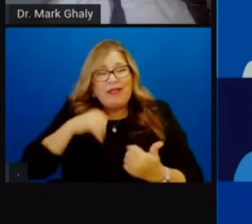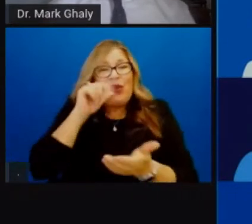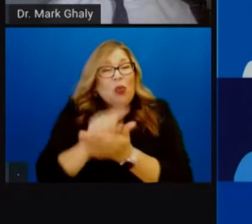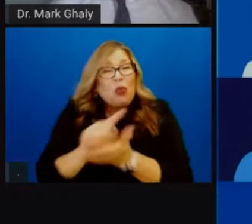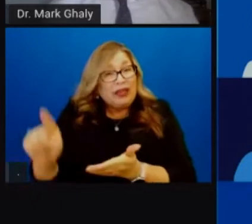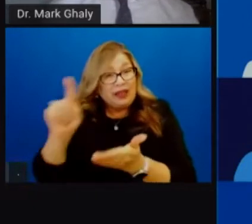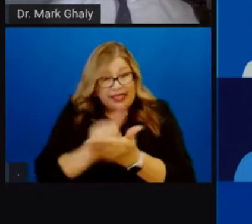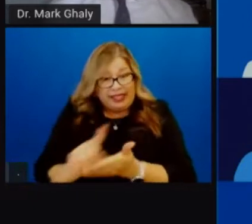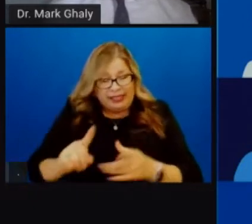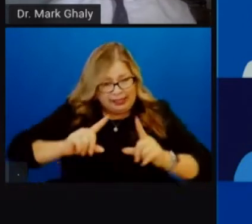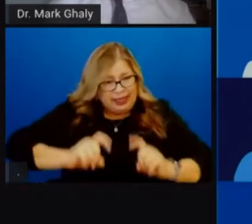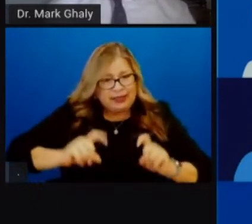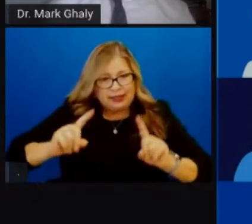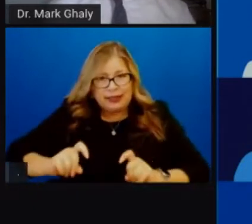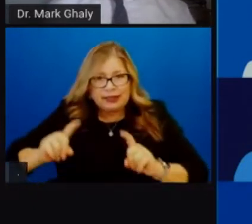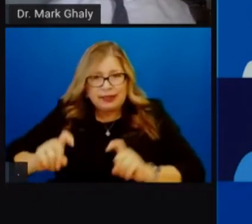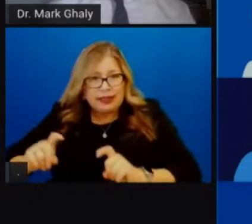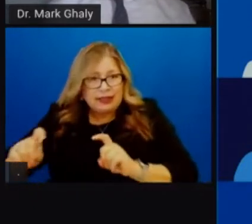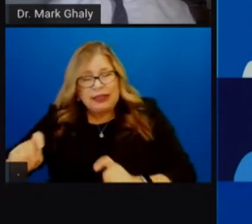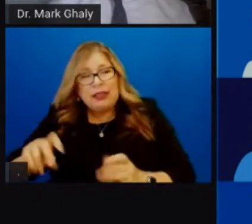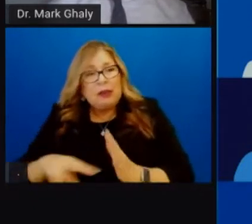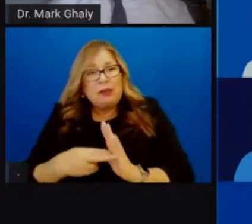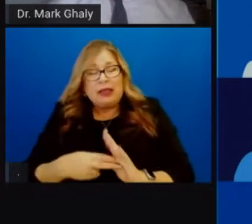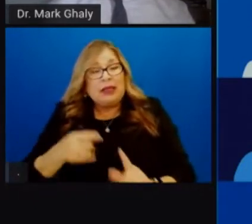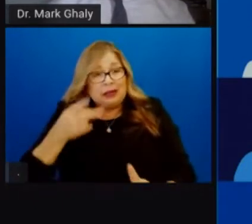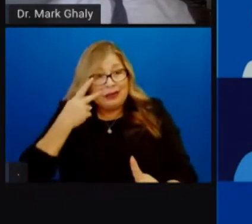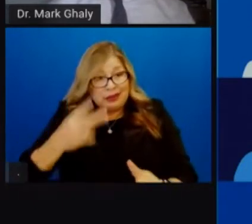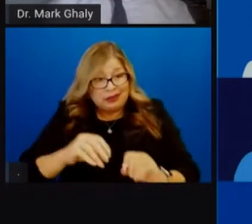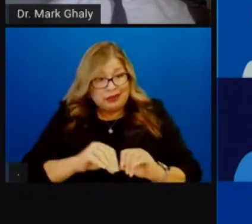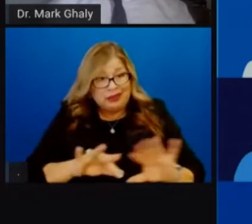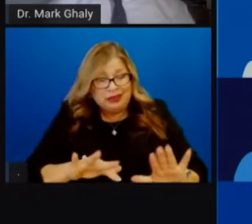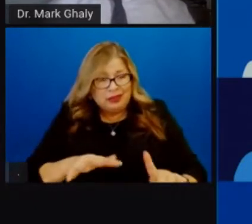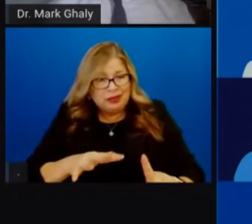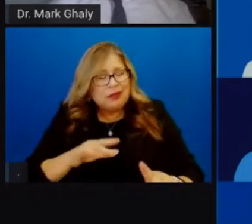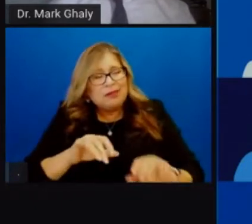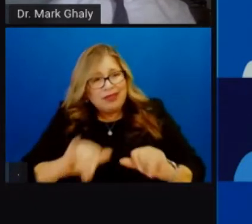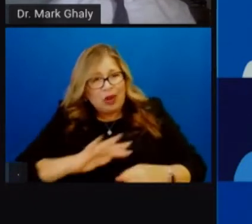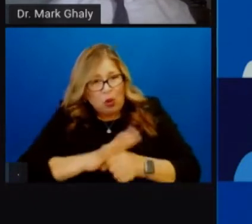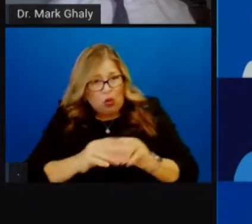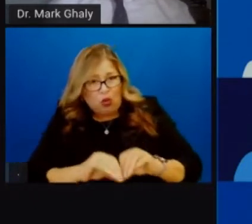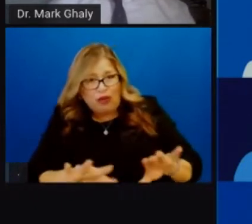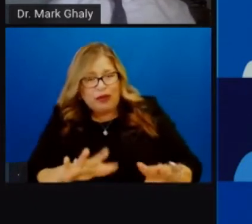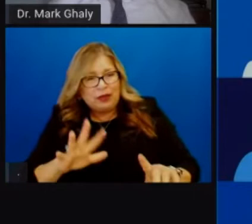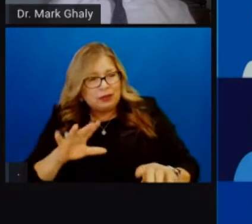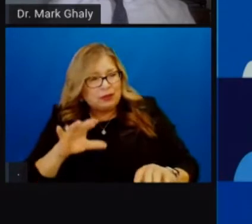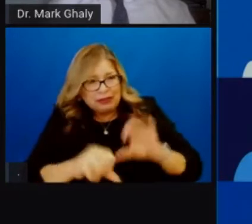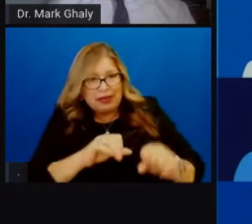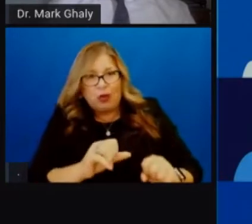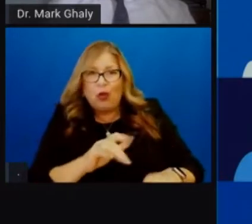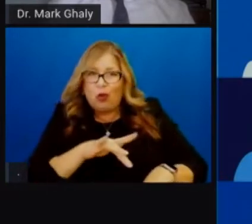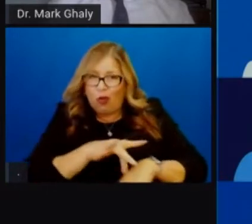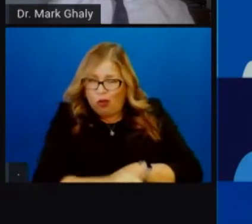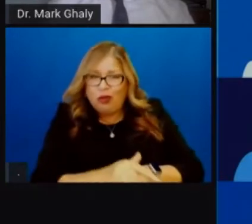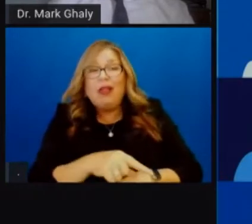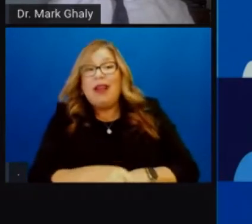that are able to help pick up cases early, understand whether a school is facing an outbreak, and understand whether that